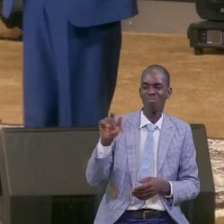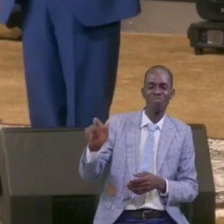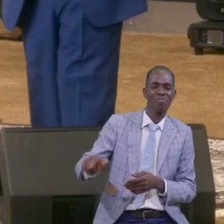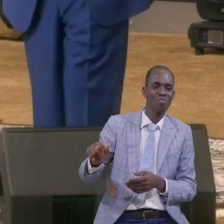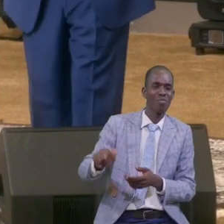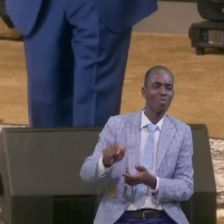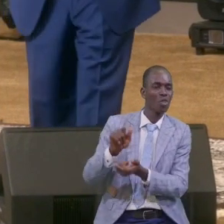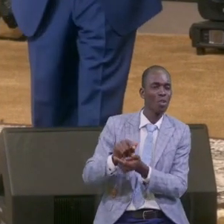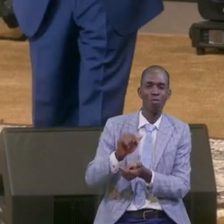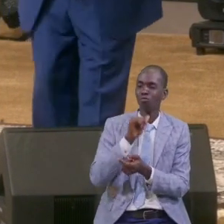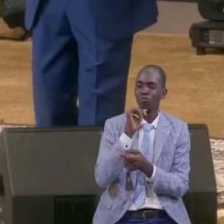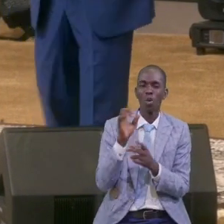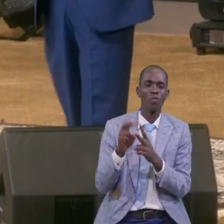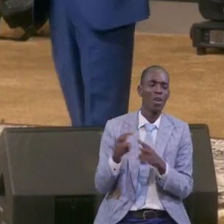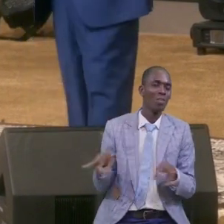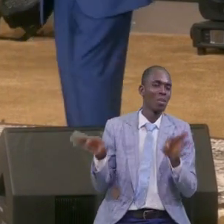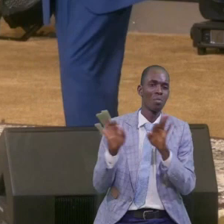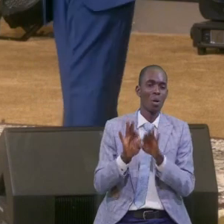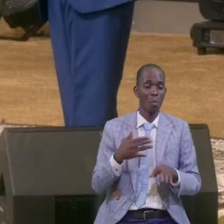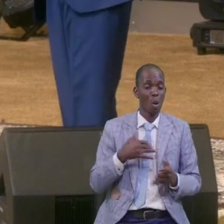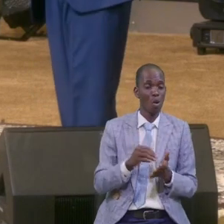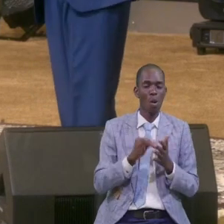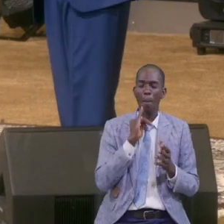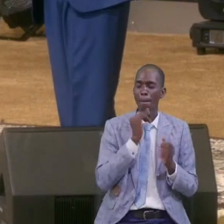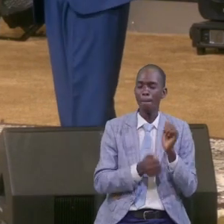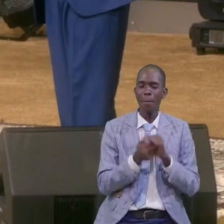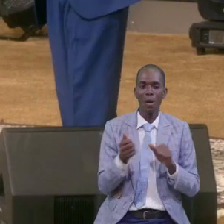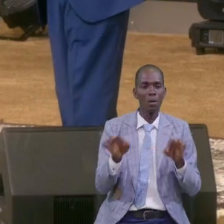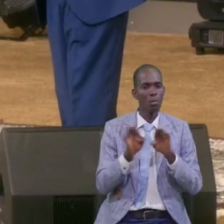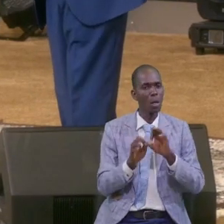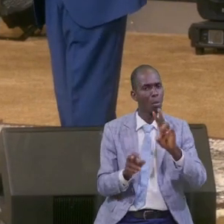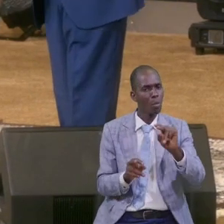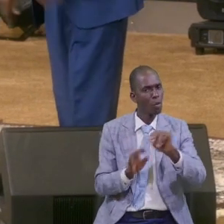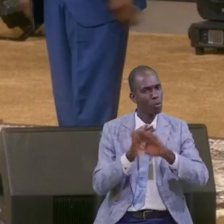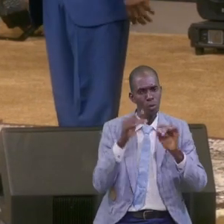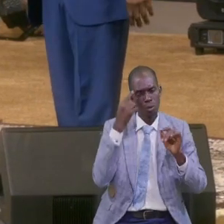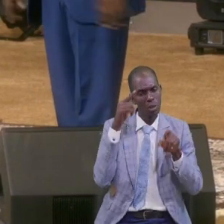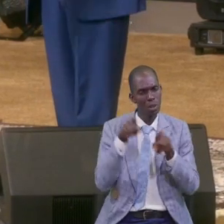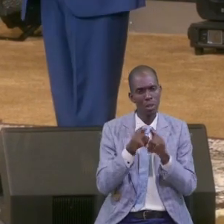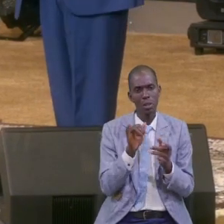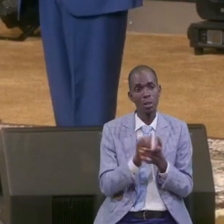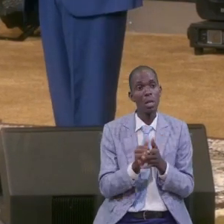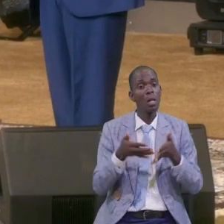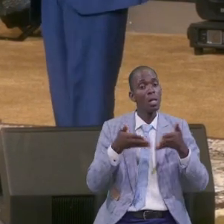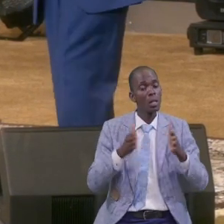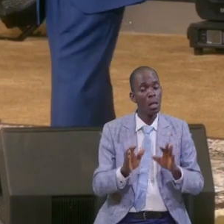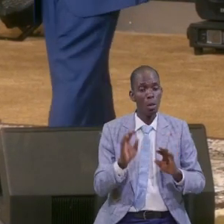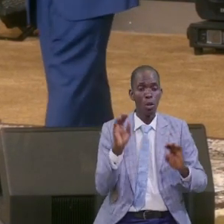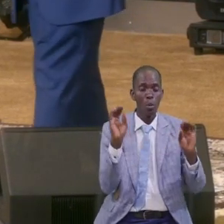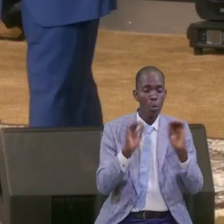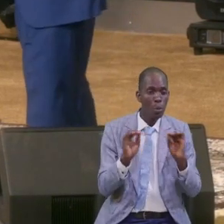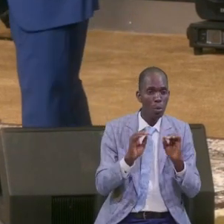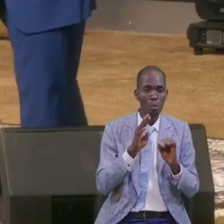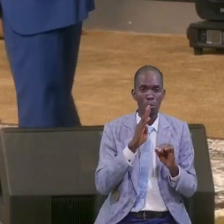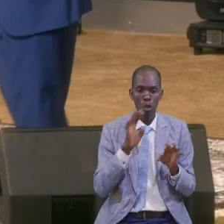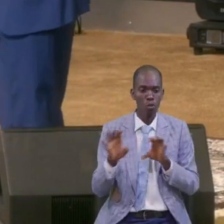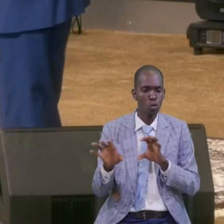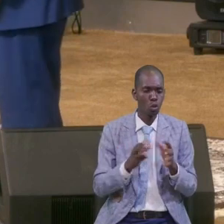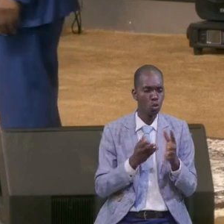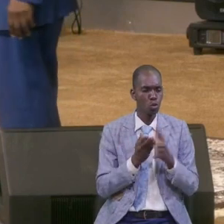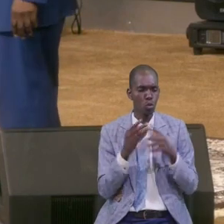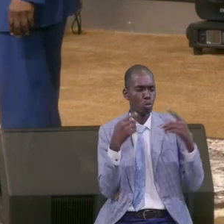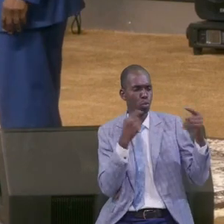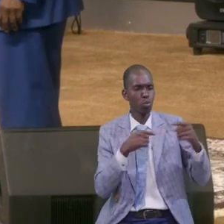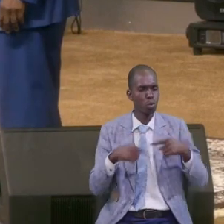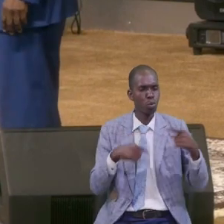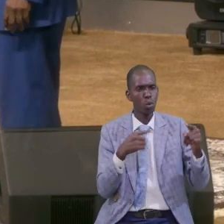He doesn't think that way. And he says, let nothing be done through strife or vainglory, but